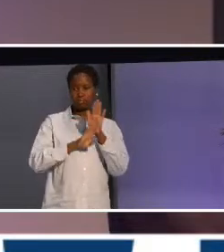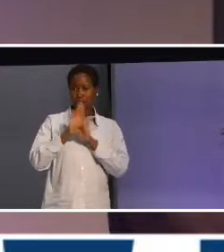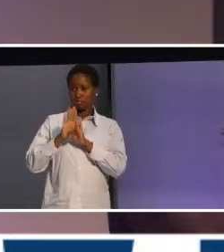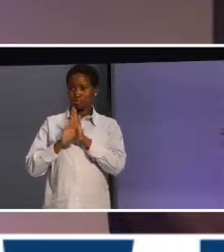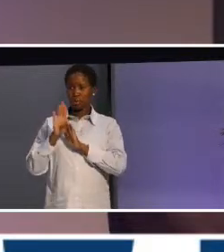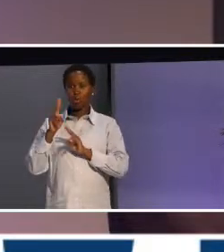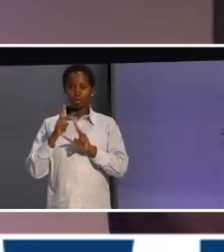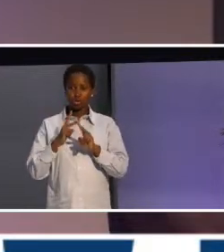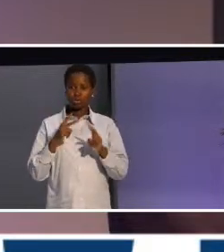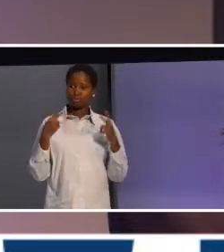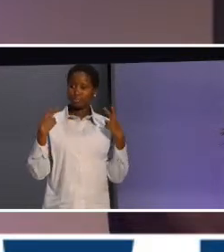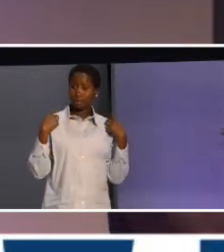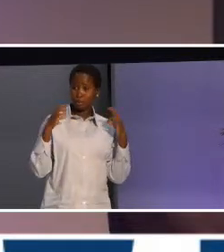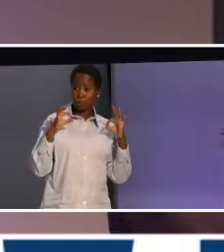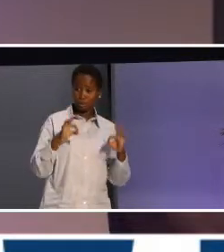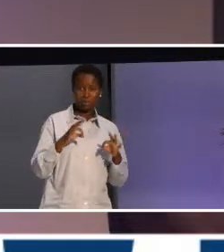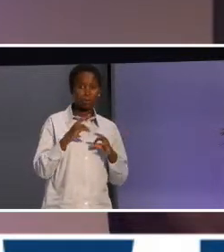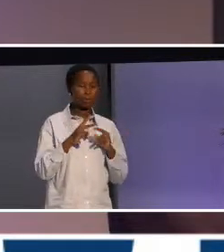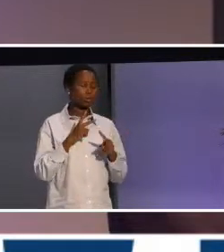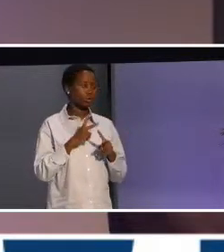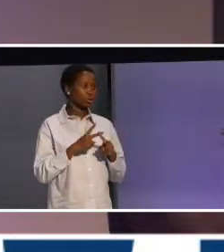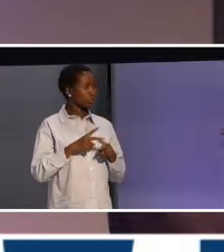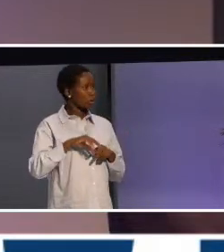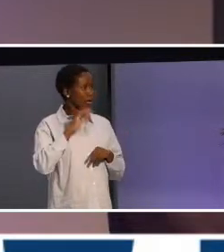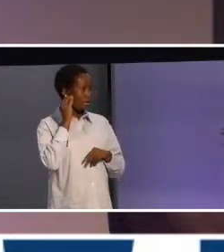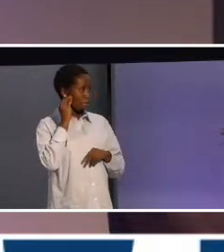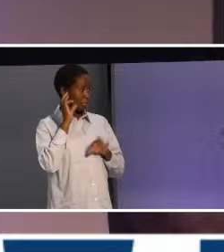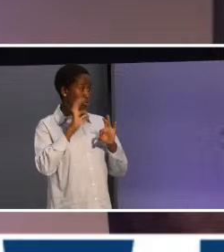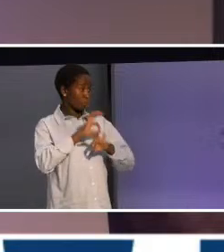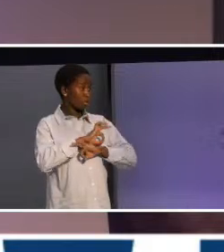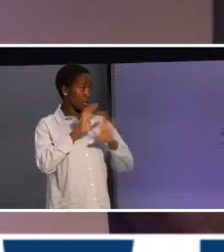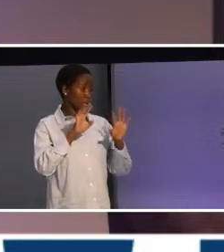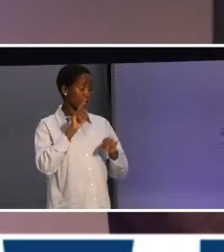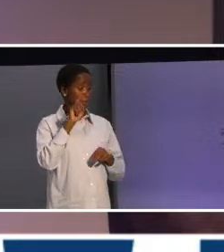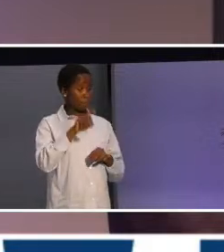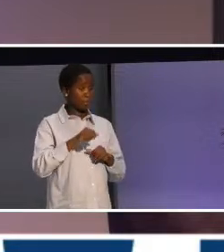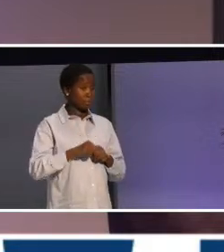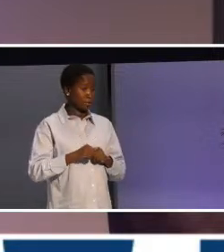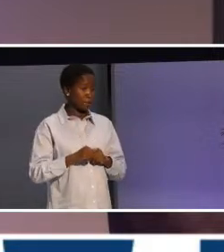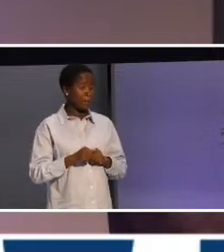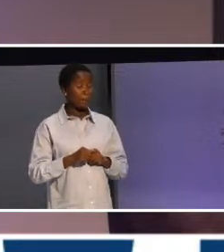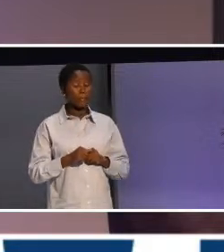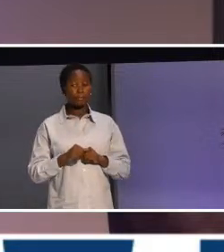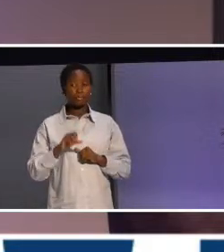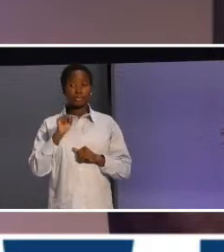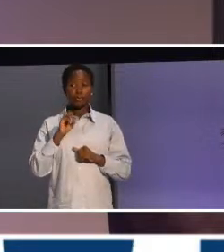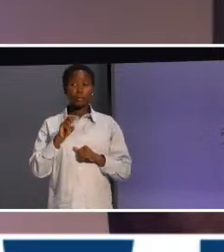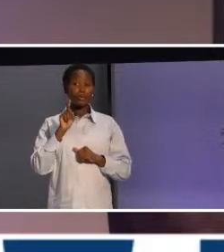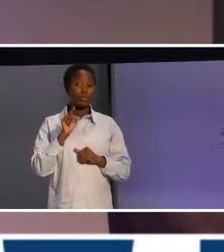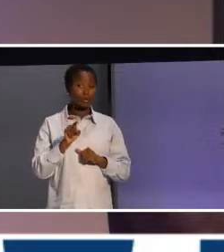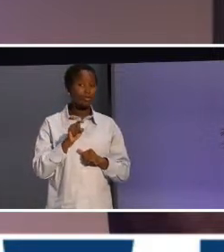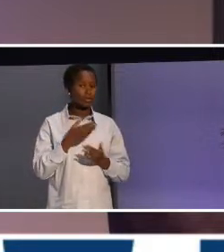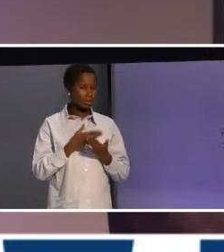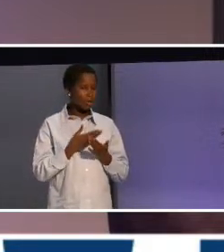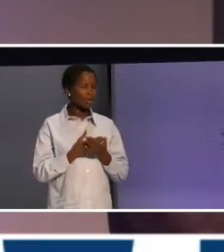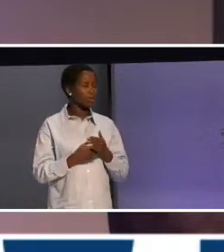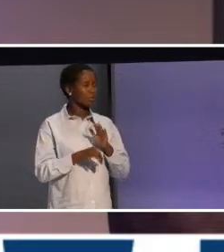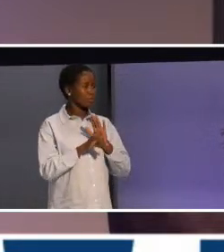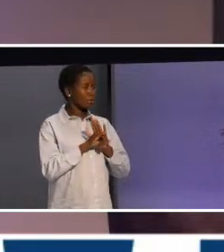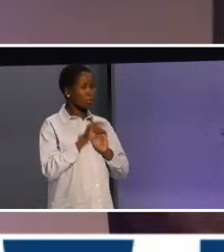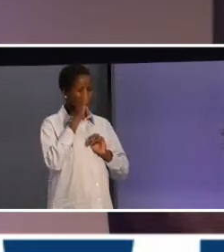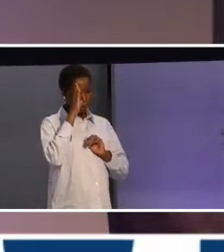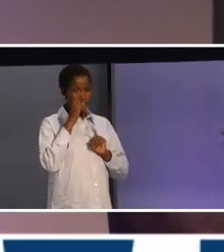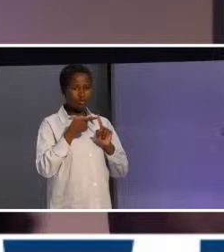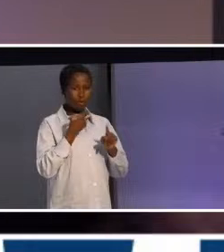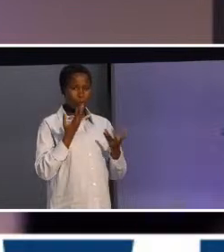security, tackle misinformation. If we develop all these benchmarks, they could be known as AWeb benchmarks, and each country,